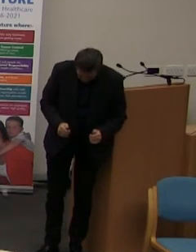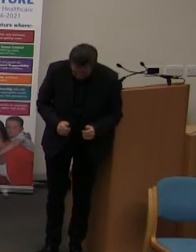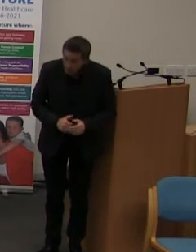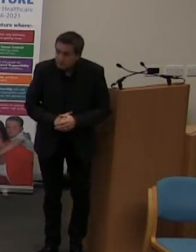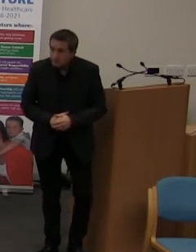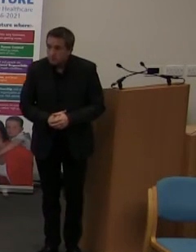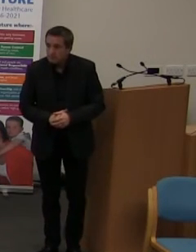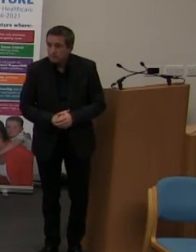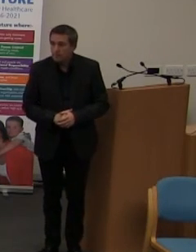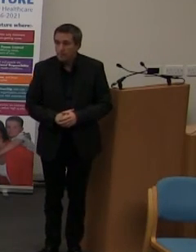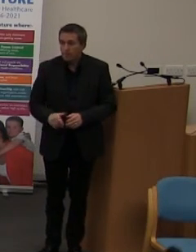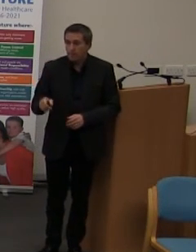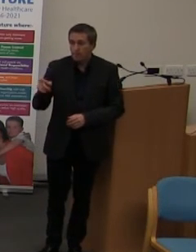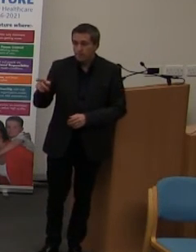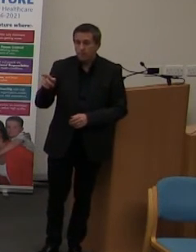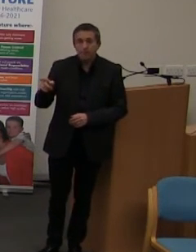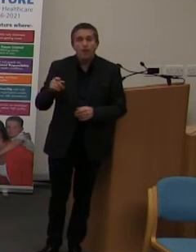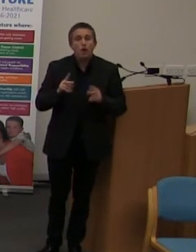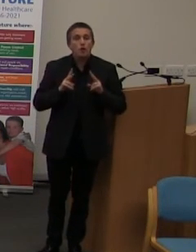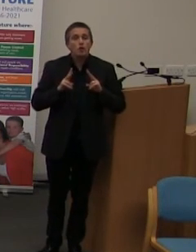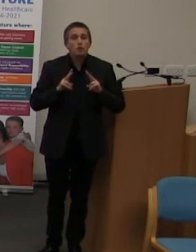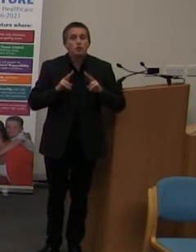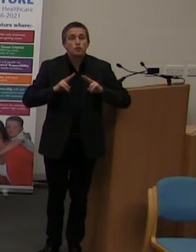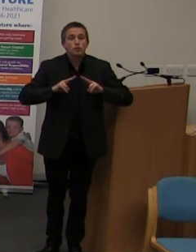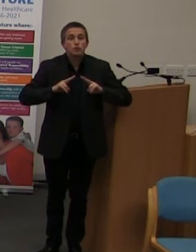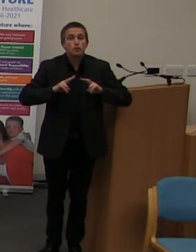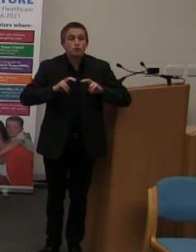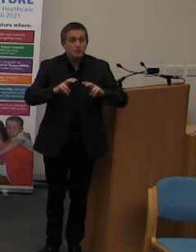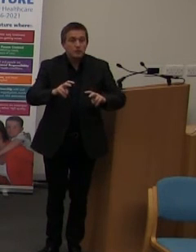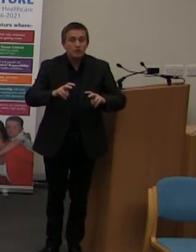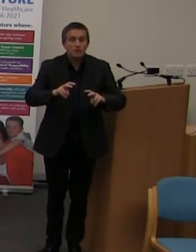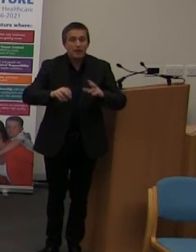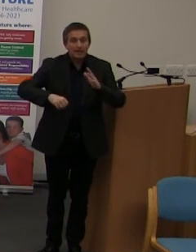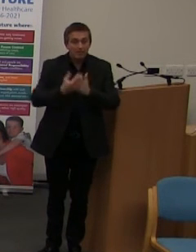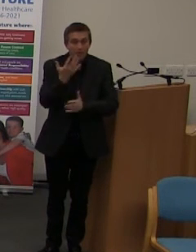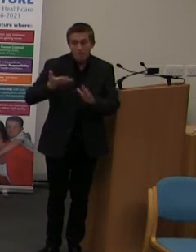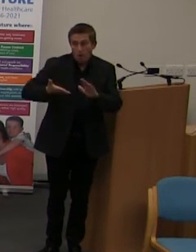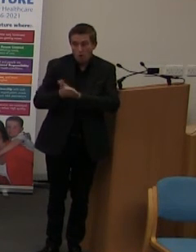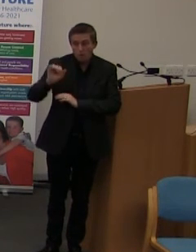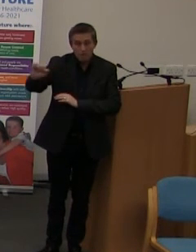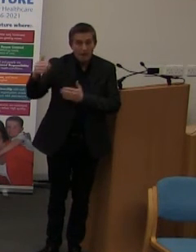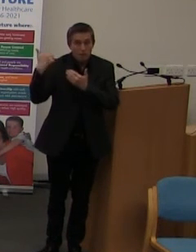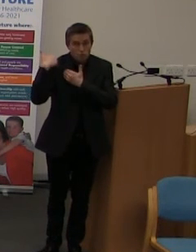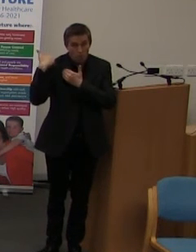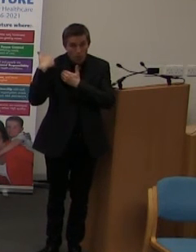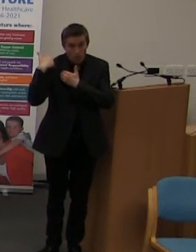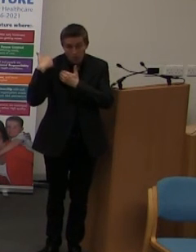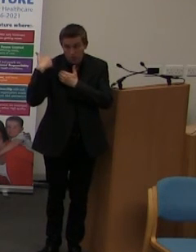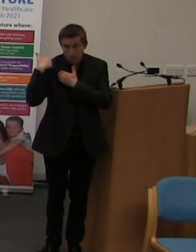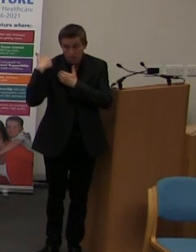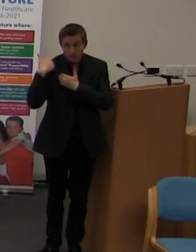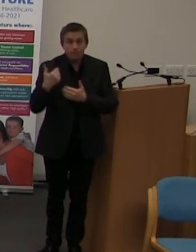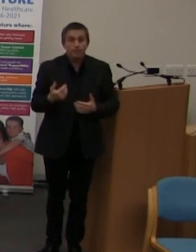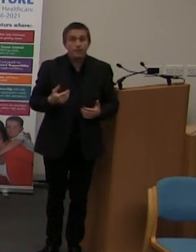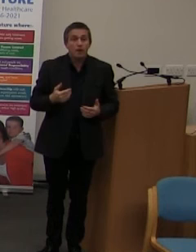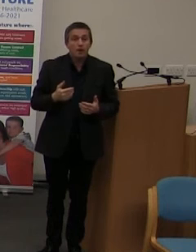Thank you. So I have research and development in my portfolio, although it's not only medical staff undertaking research, it covers